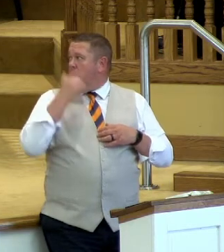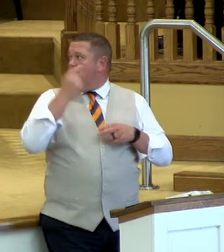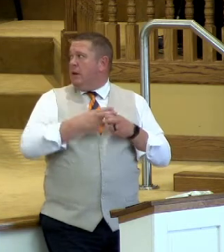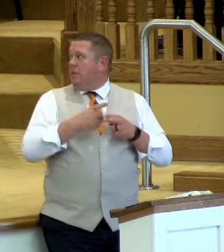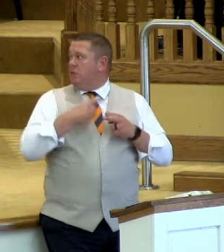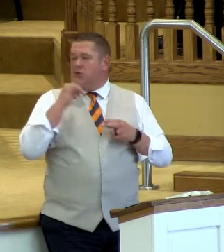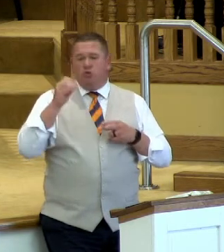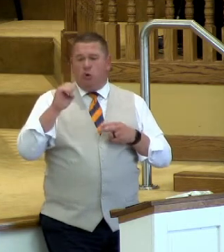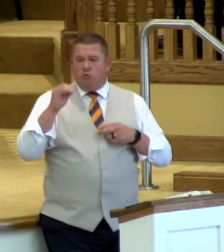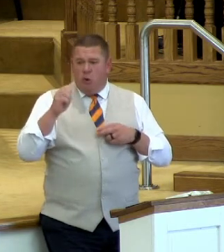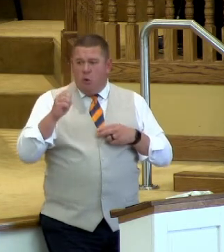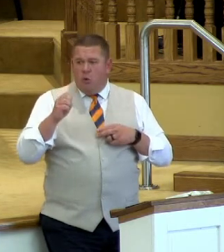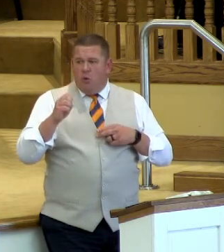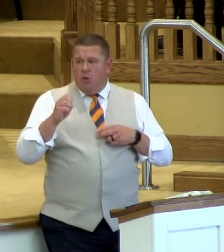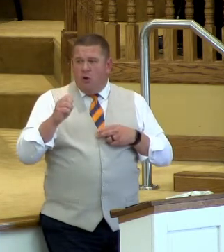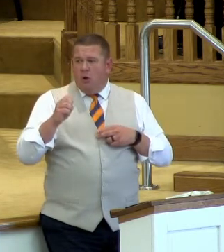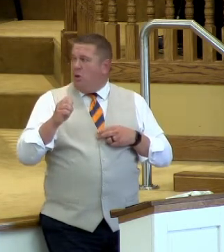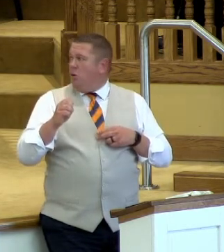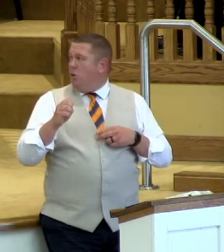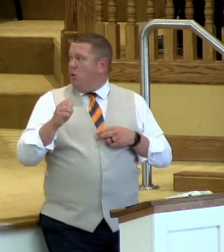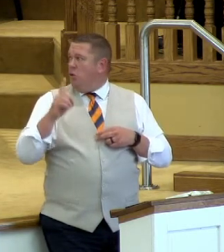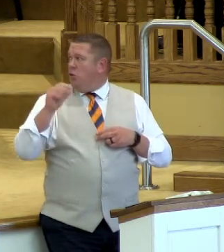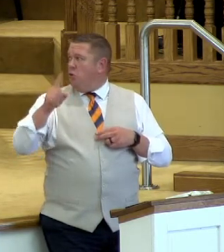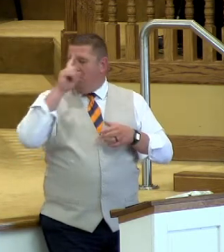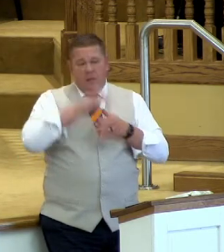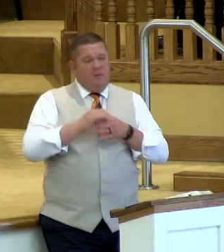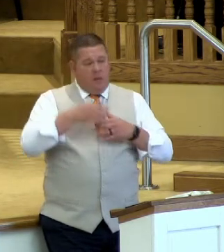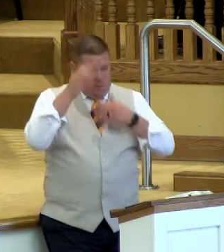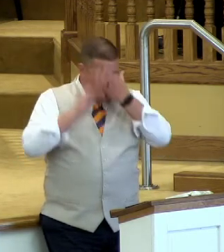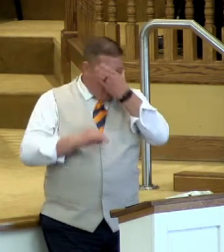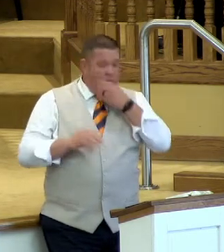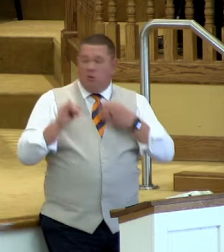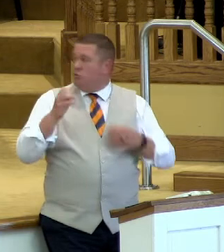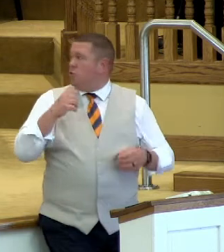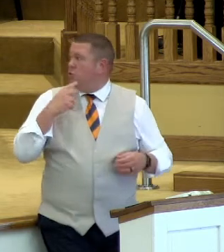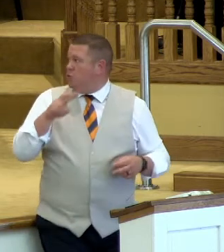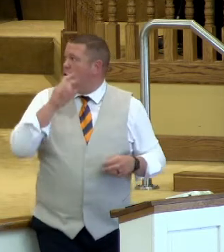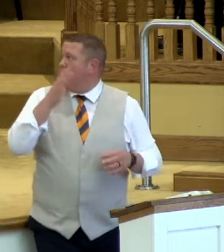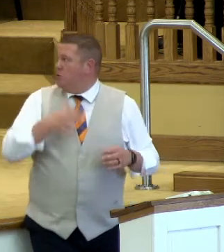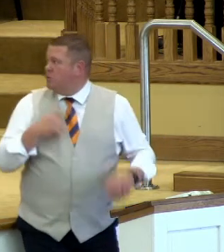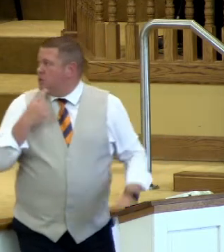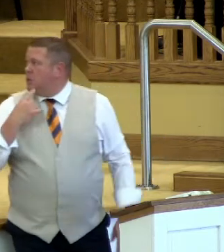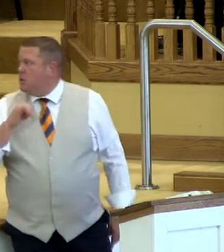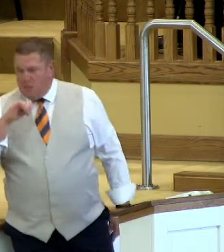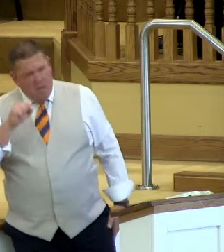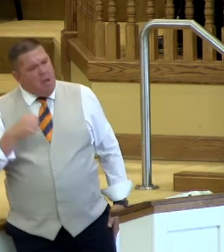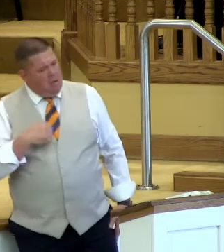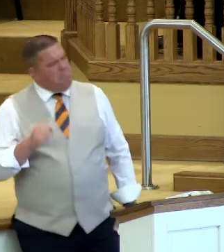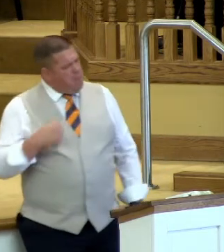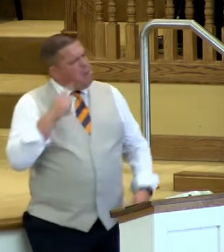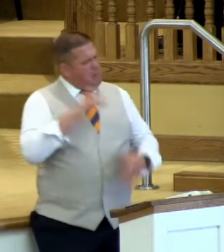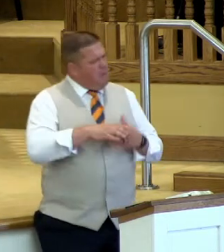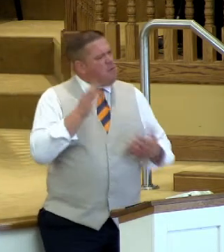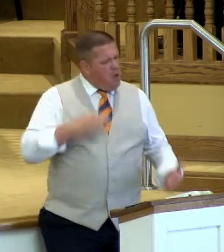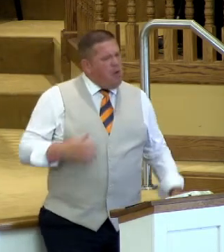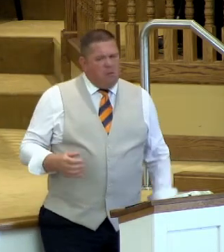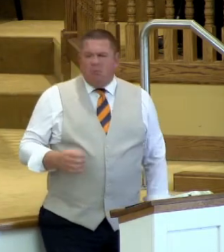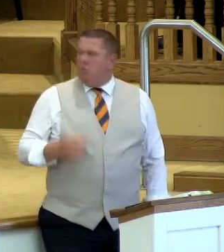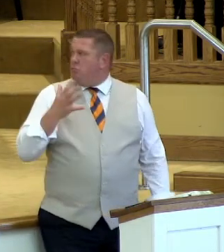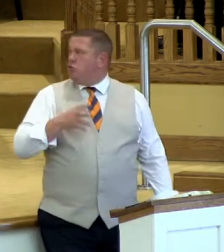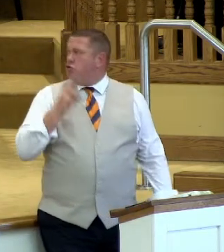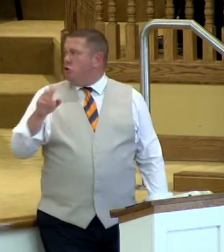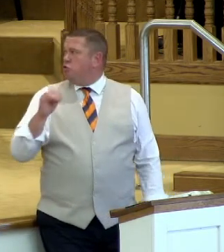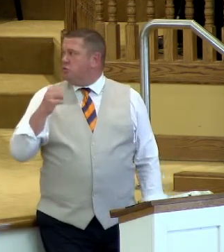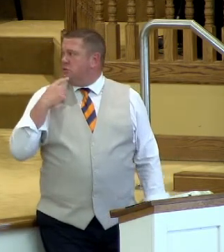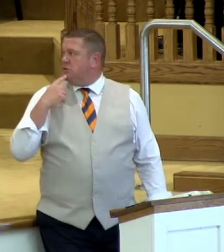know his name, we'll just say Joe. Joe, do you believe in God? And Joe looks at the preacher, he says, yeah, I believe in God. And the